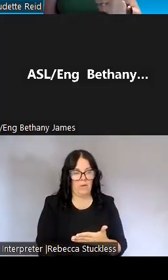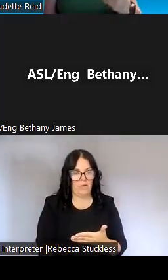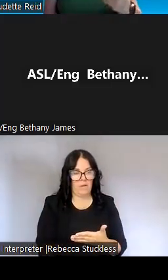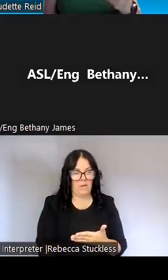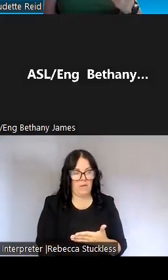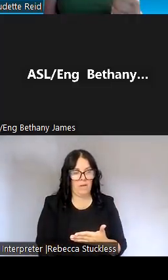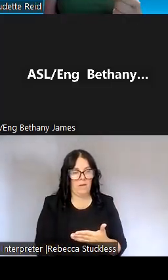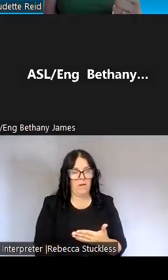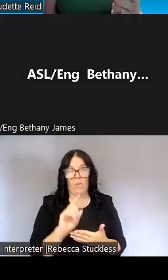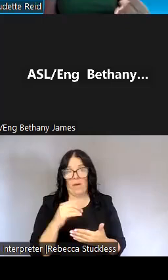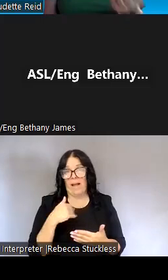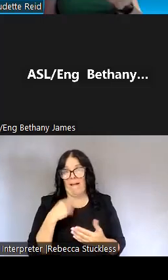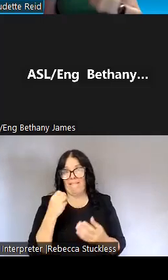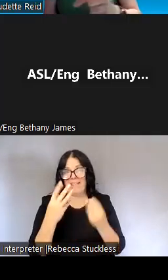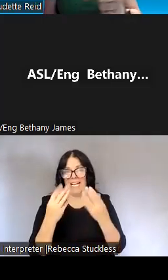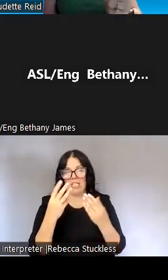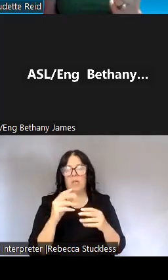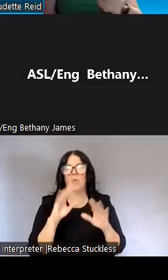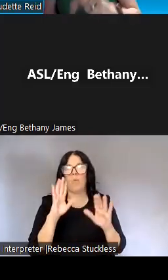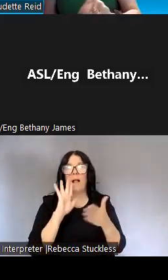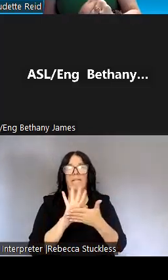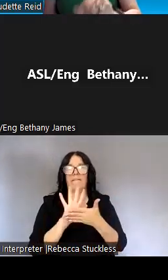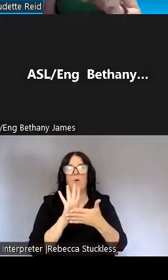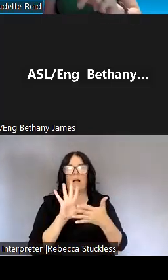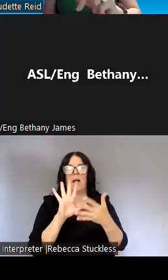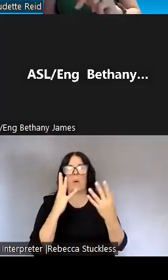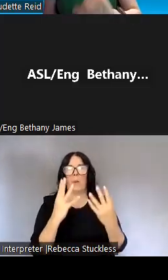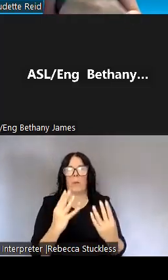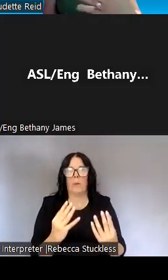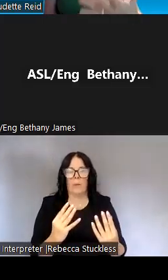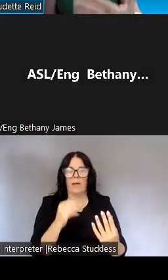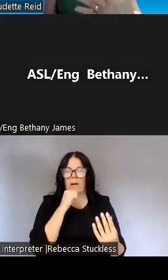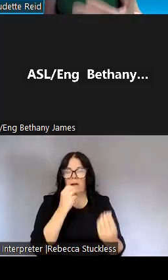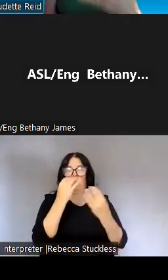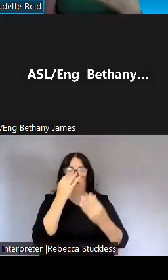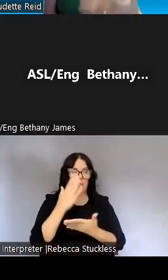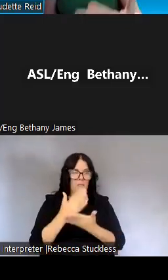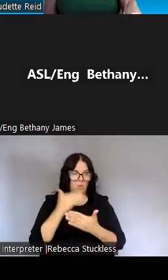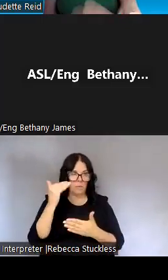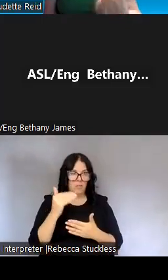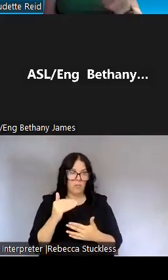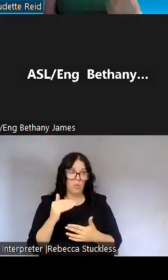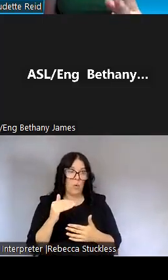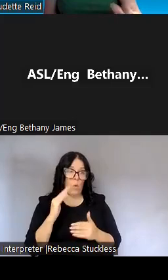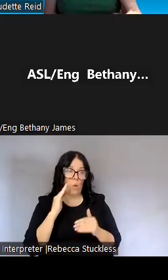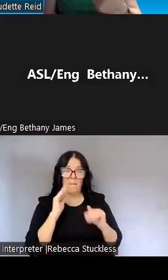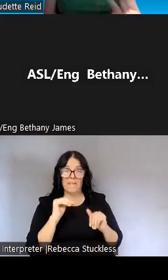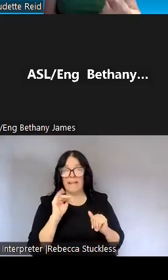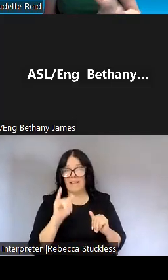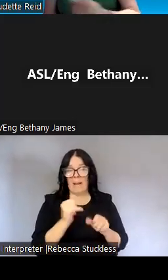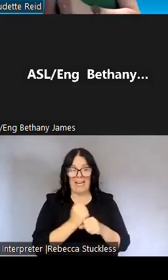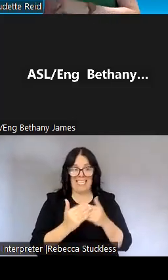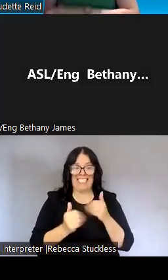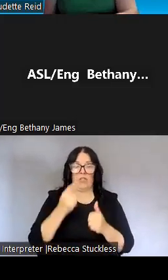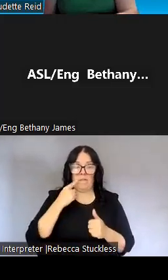lights automatically. And so that turning on that feature can make it much easier for people who are sensitive